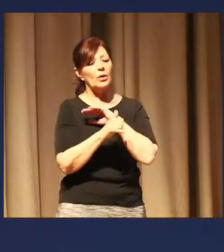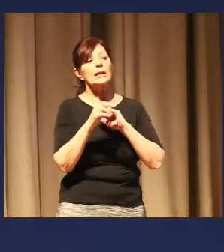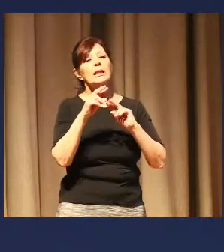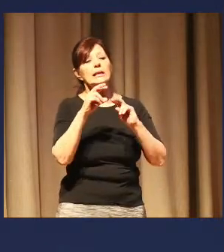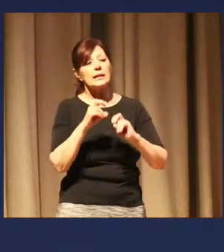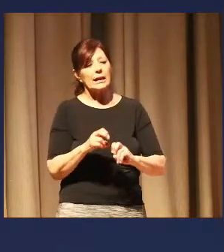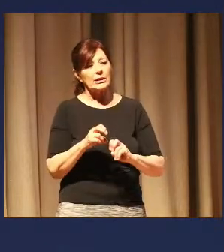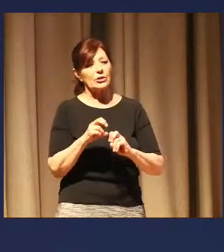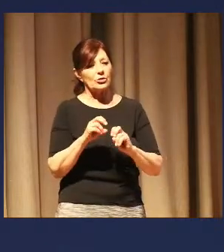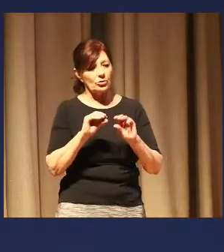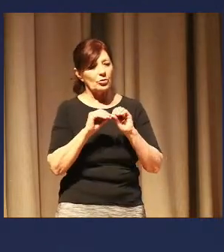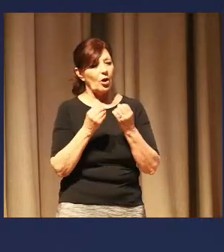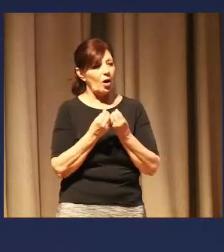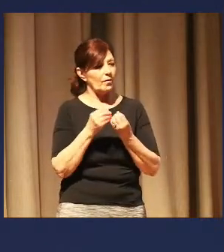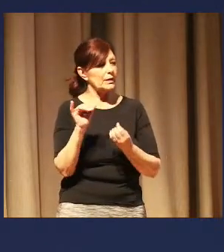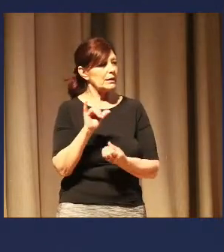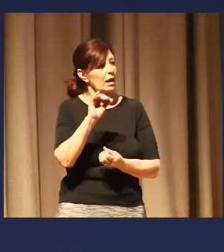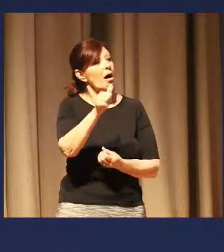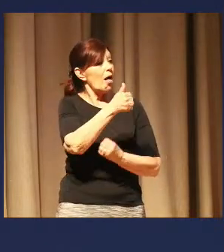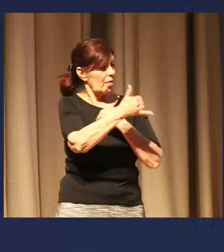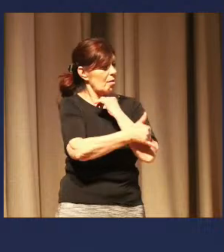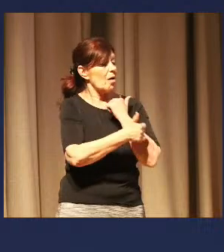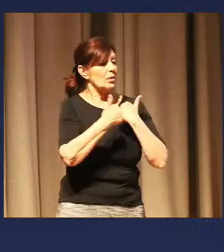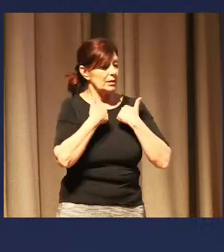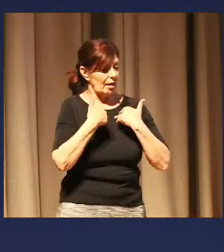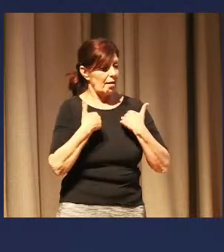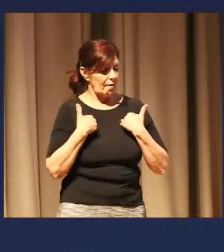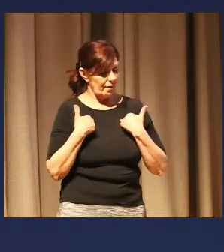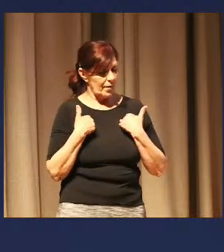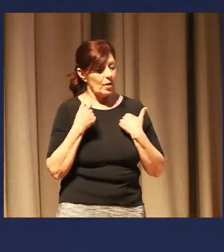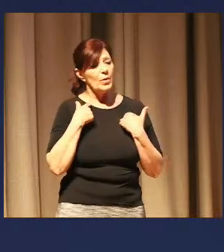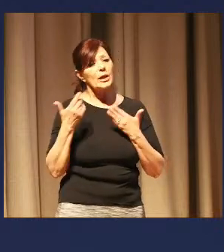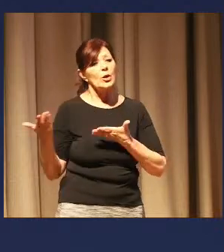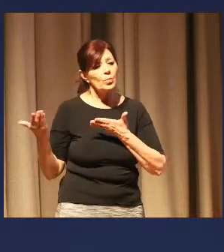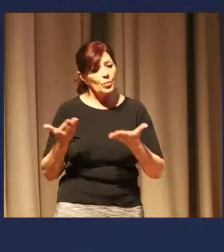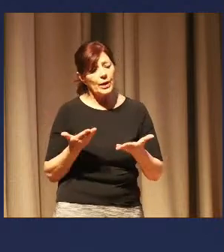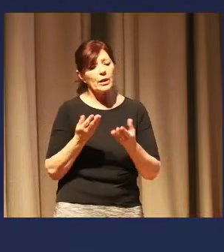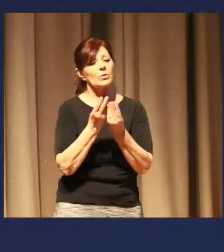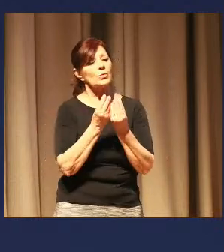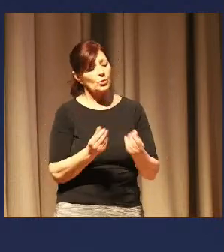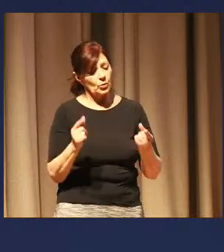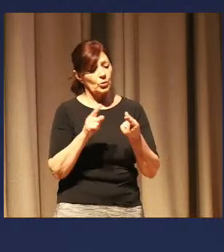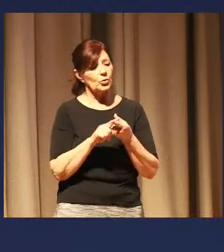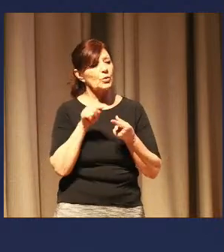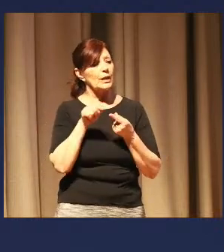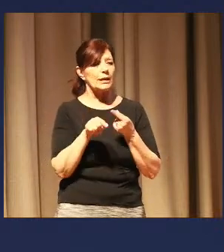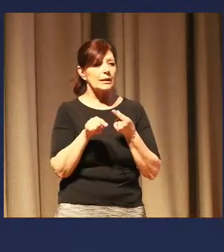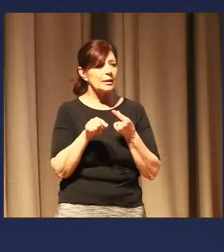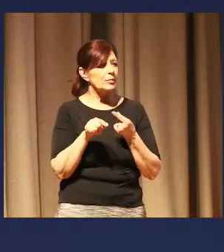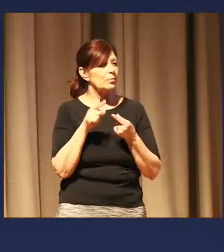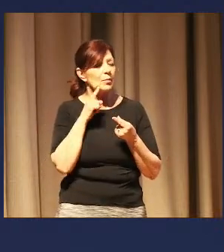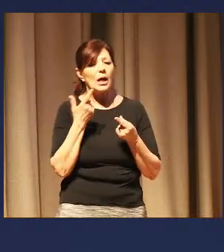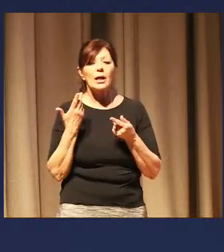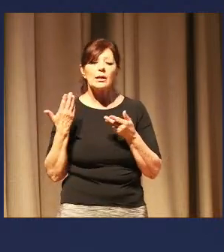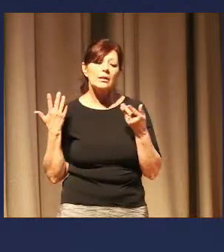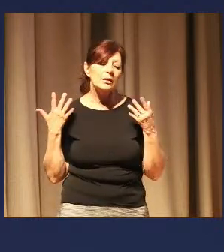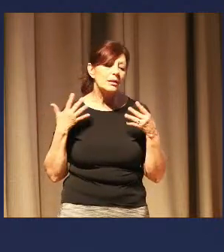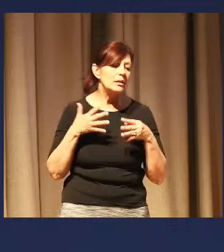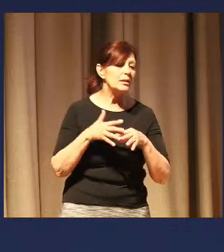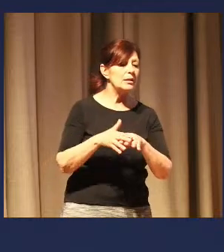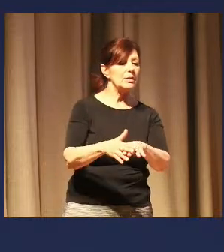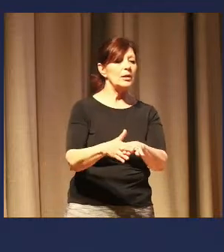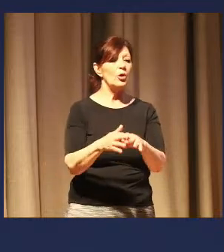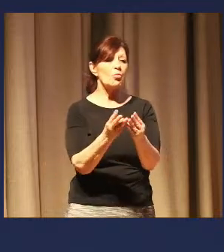like Tompkins and Nassau County already have, we can bring a much-needed solution to this maze by streamlining property